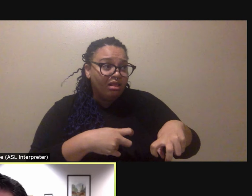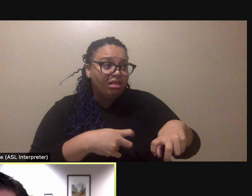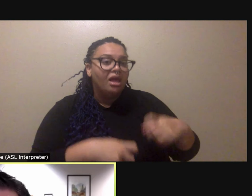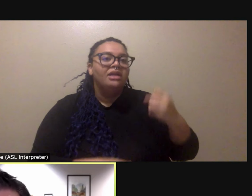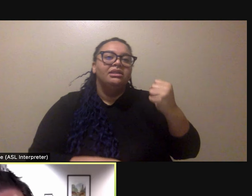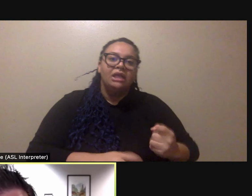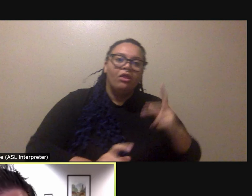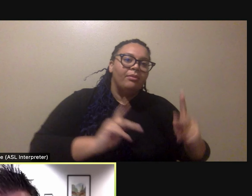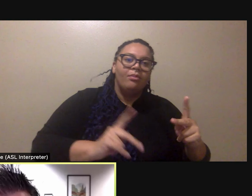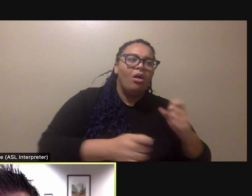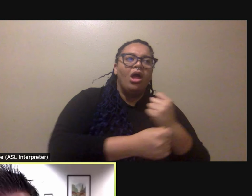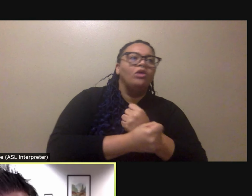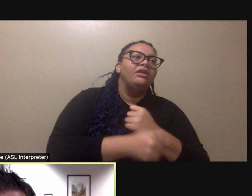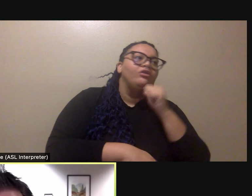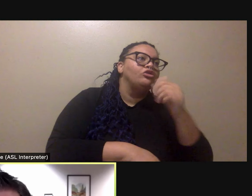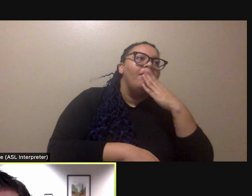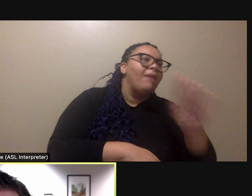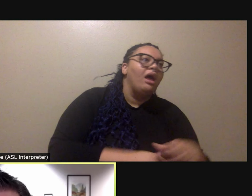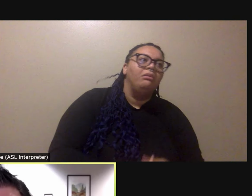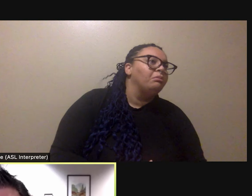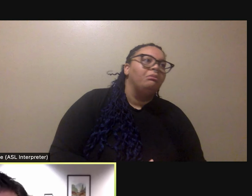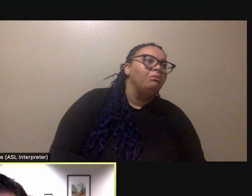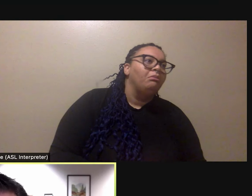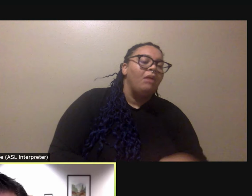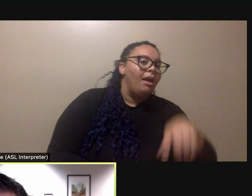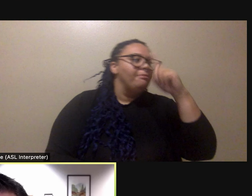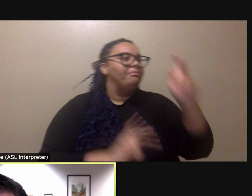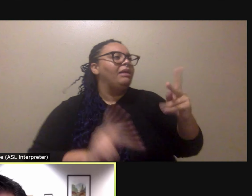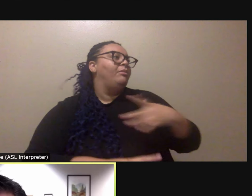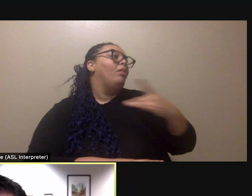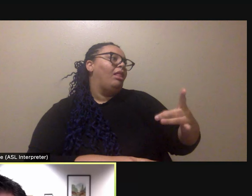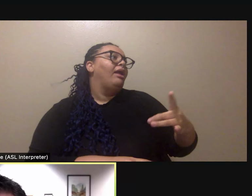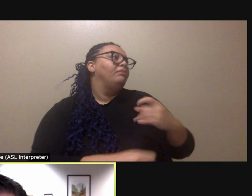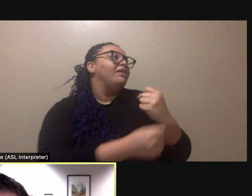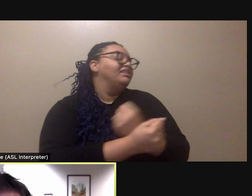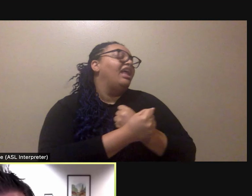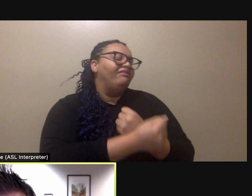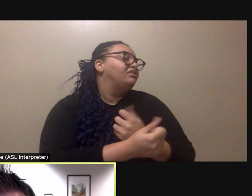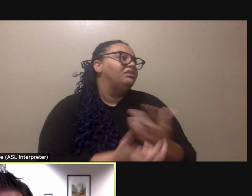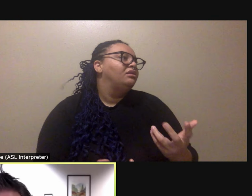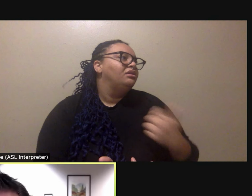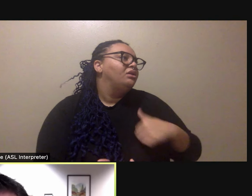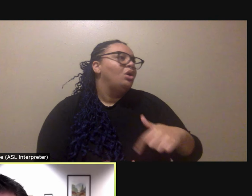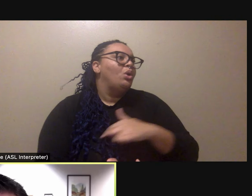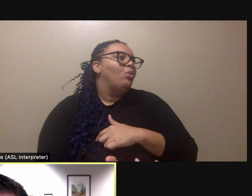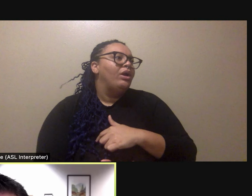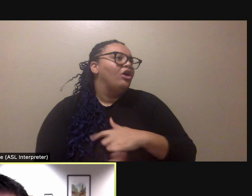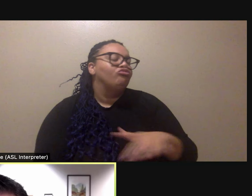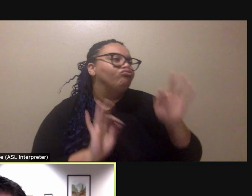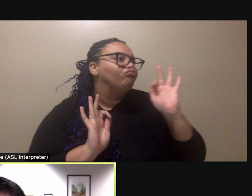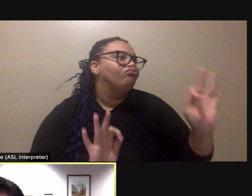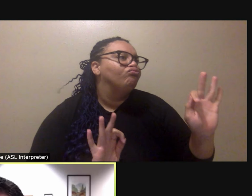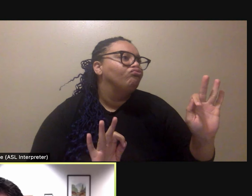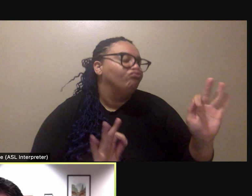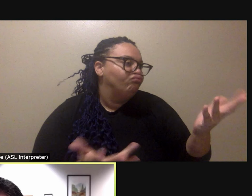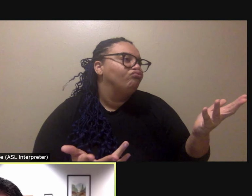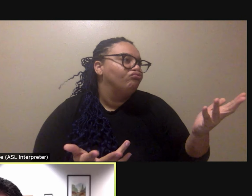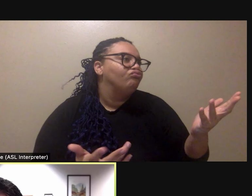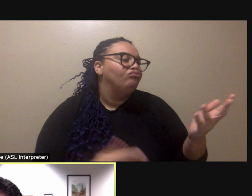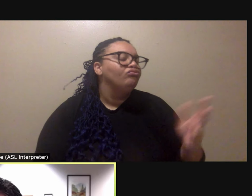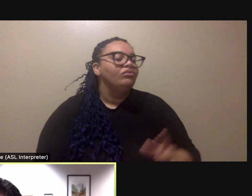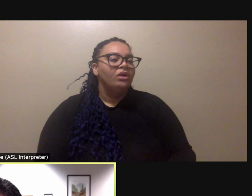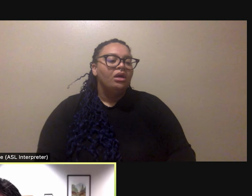things like slavery's not that bad. Black people like being slaves. They'd be worse off if they were in Africa. And things